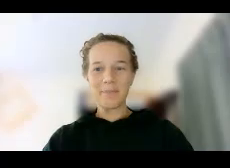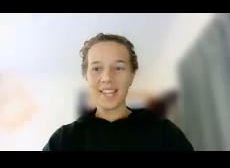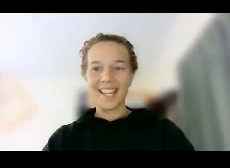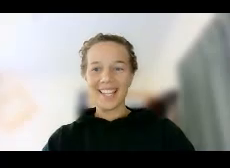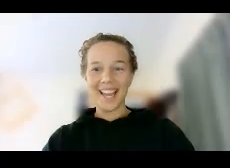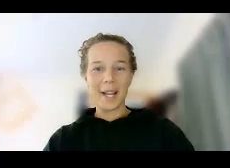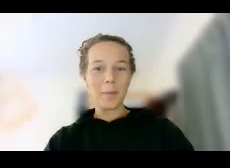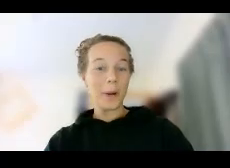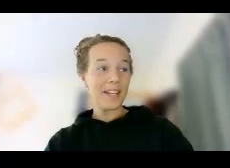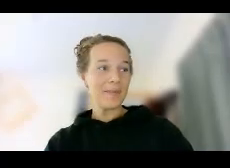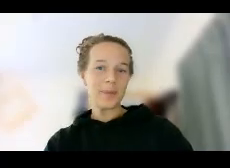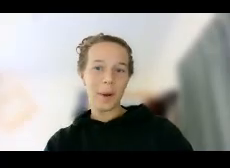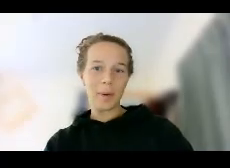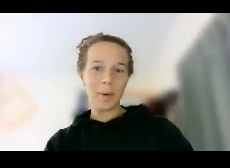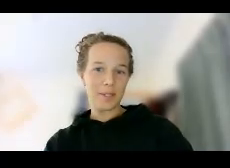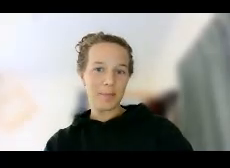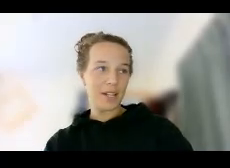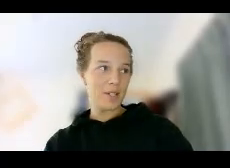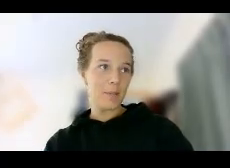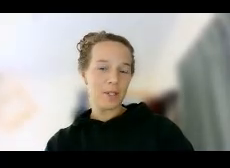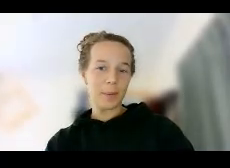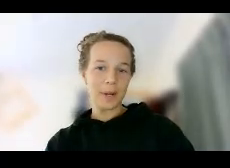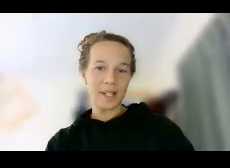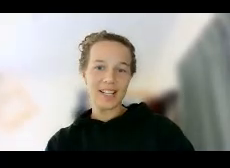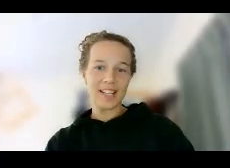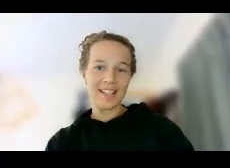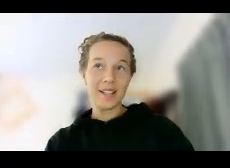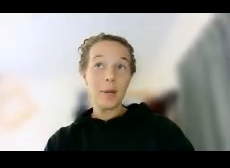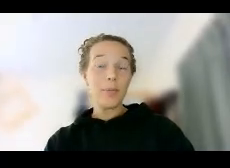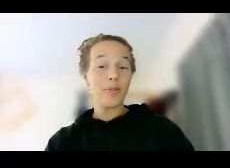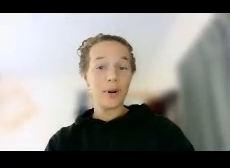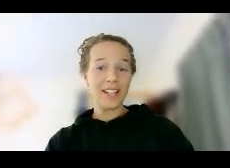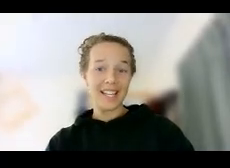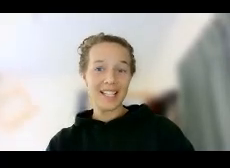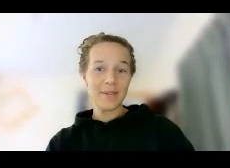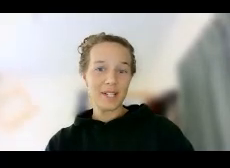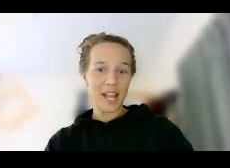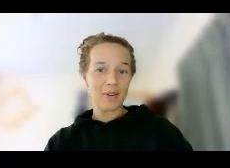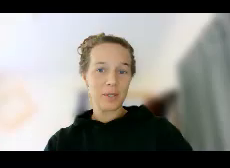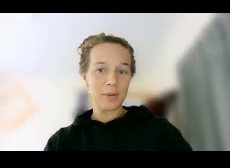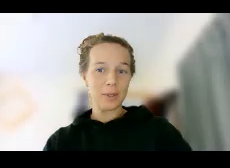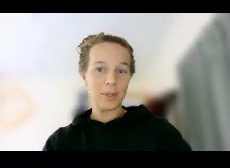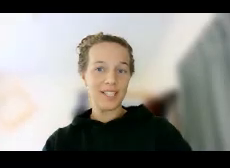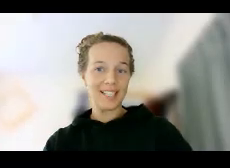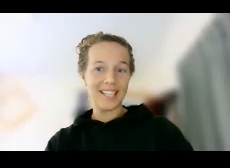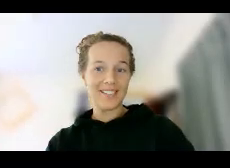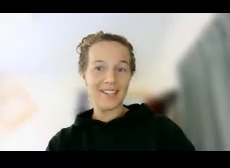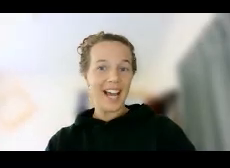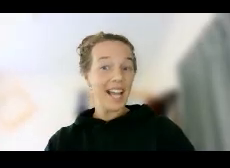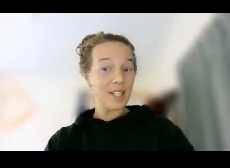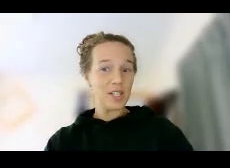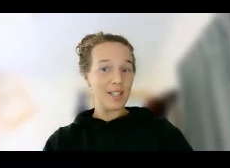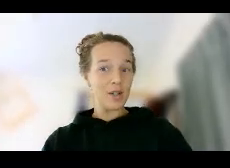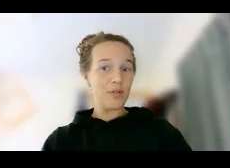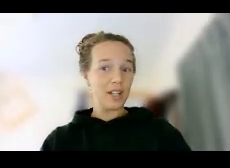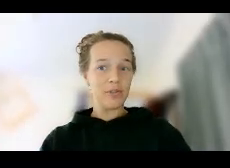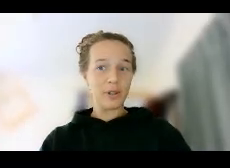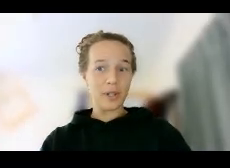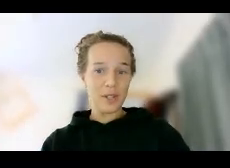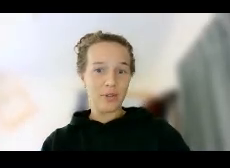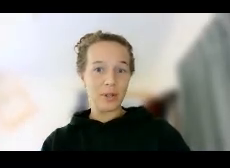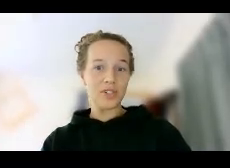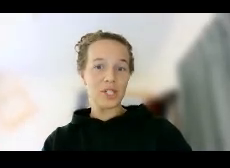Thanks, Jack. Yeah, and I'm Gwen, the operations manager at Project Watershed. Before this, while Jack was on maternity leave, I had the chance